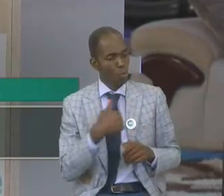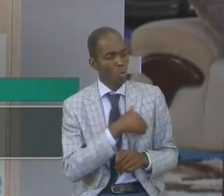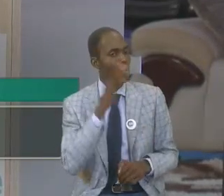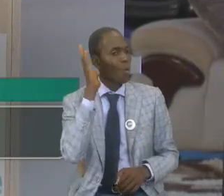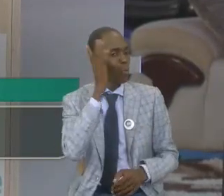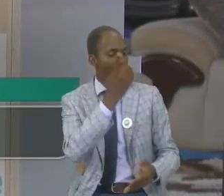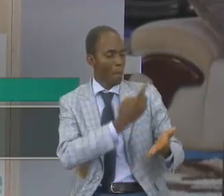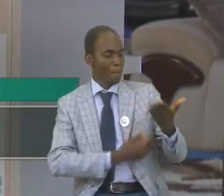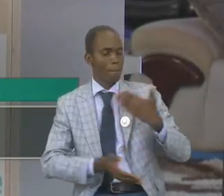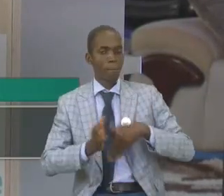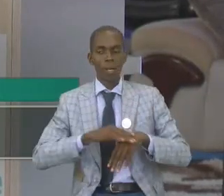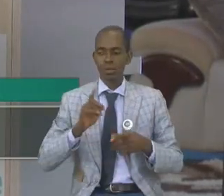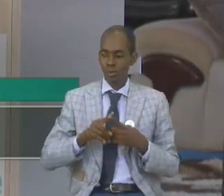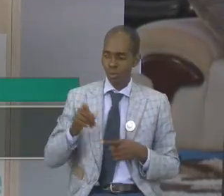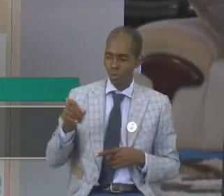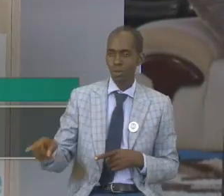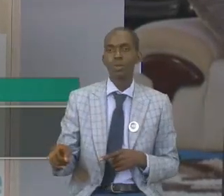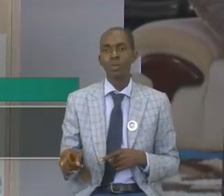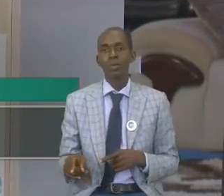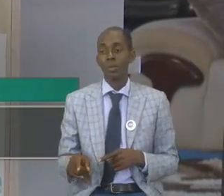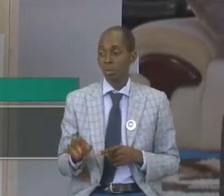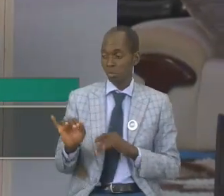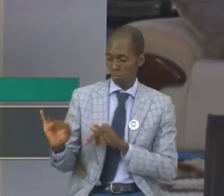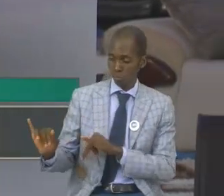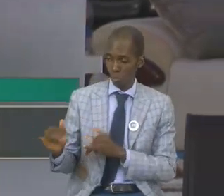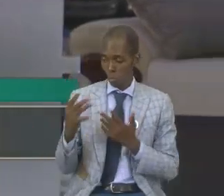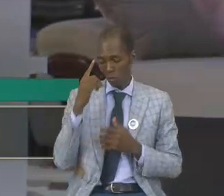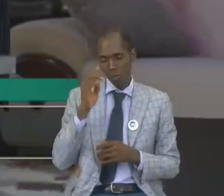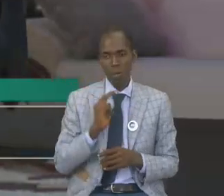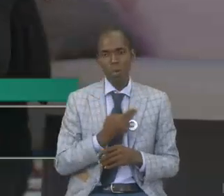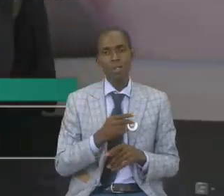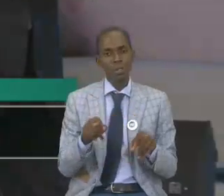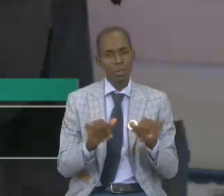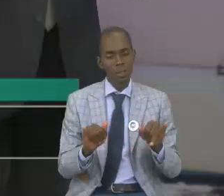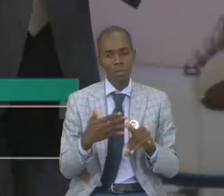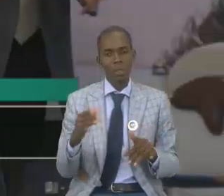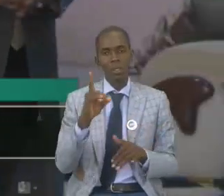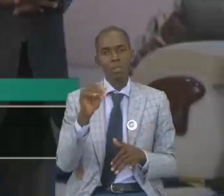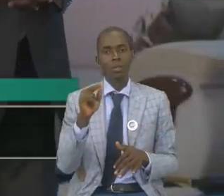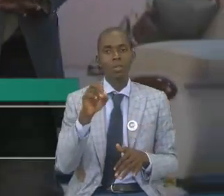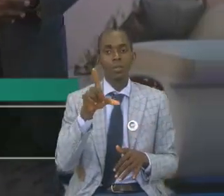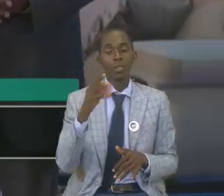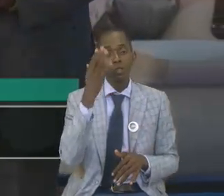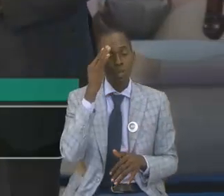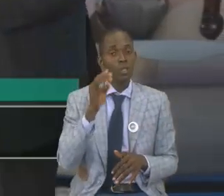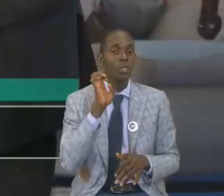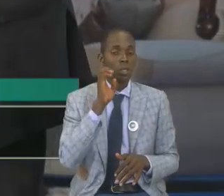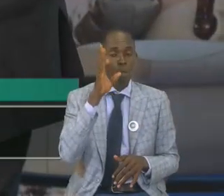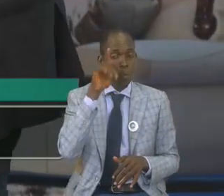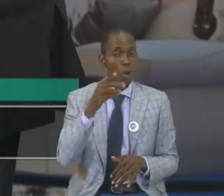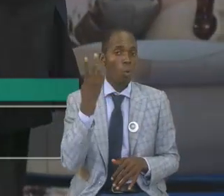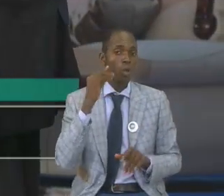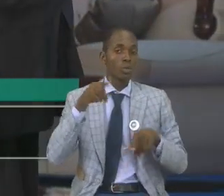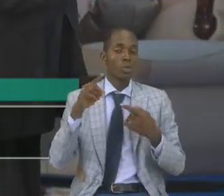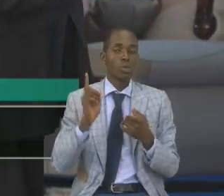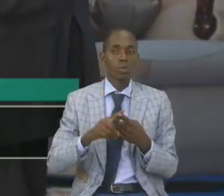back unto you, be waiting for us. Daniel knew that he was going to the lion's den.